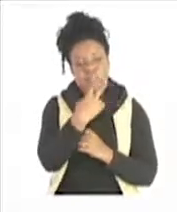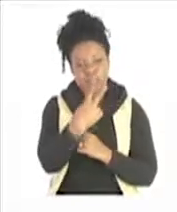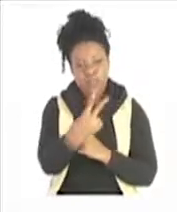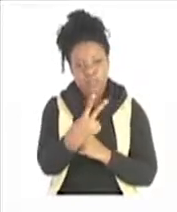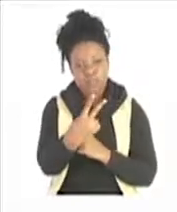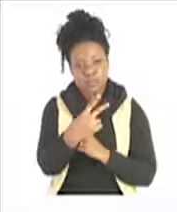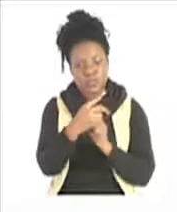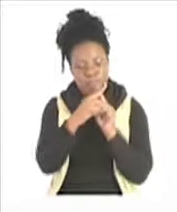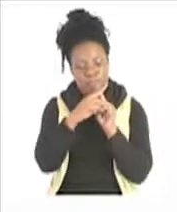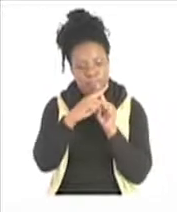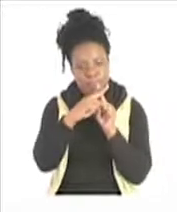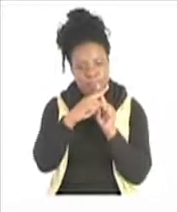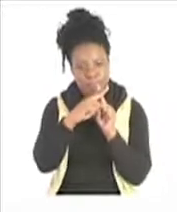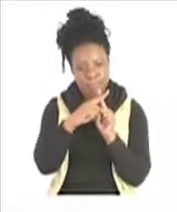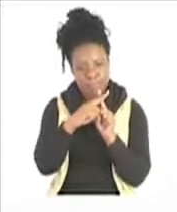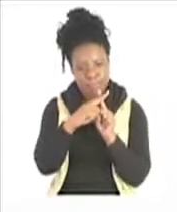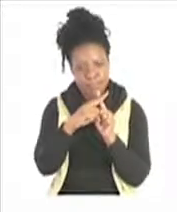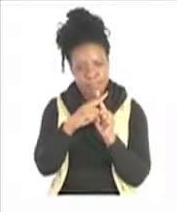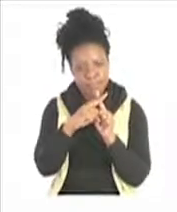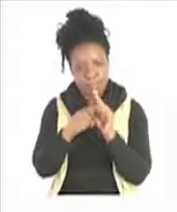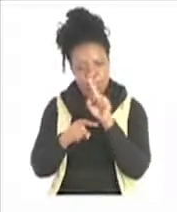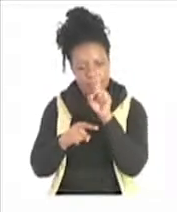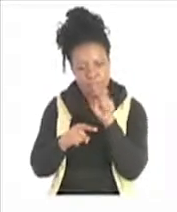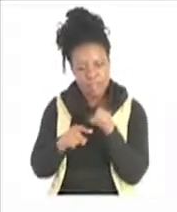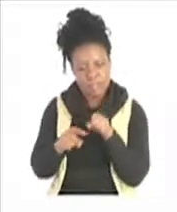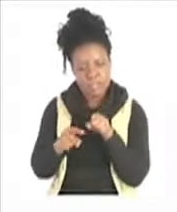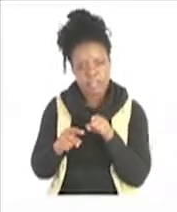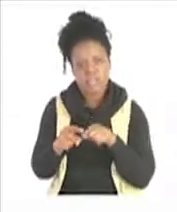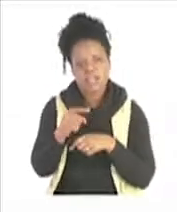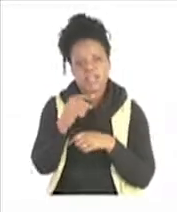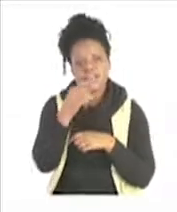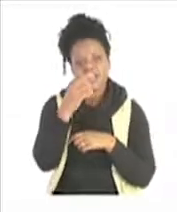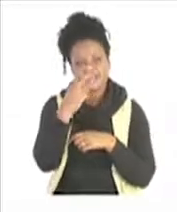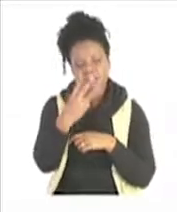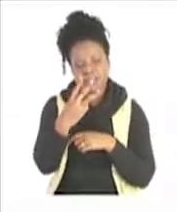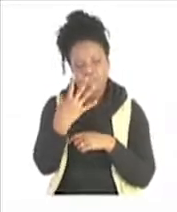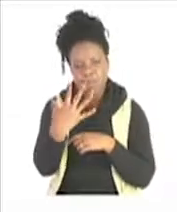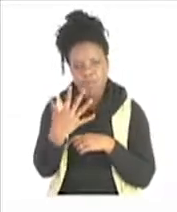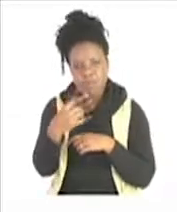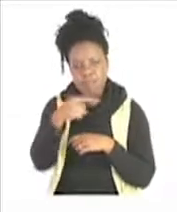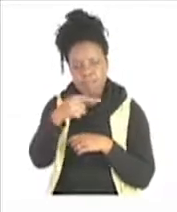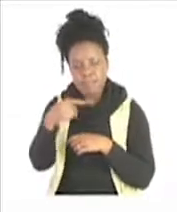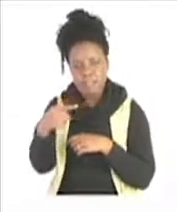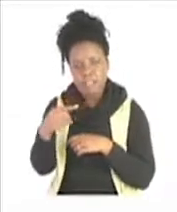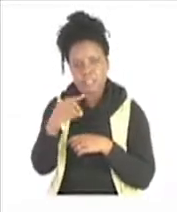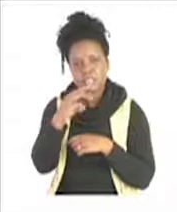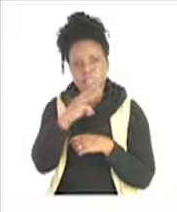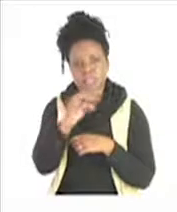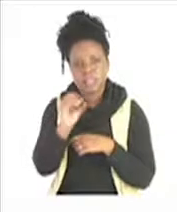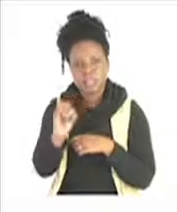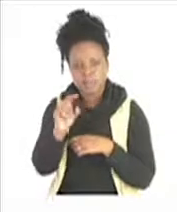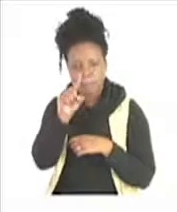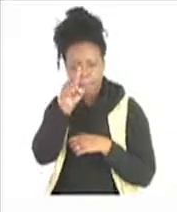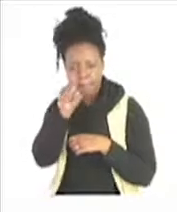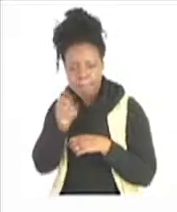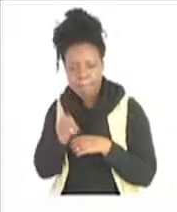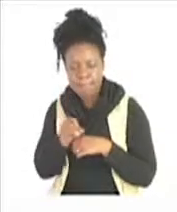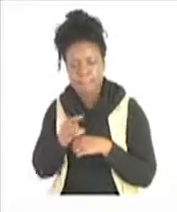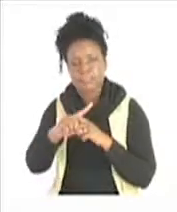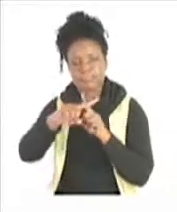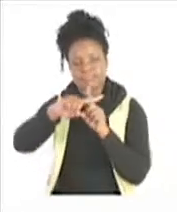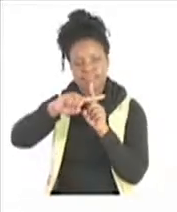52 times, in brackets, 35 minus 30, close